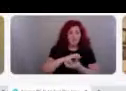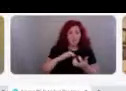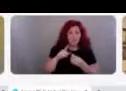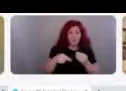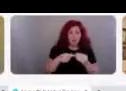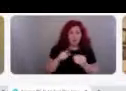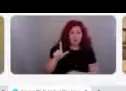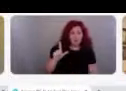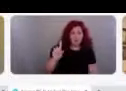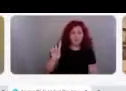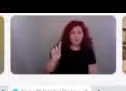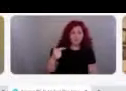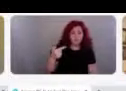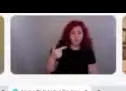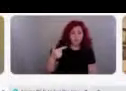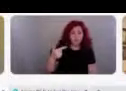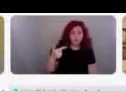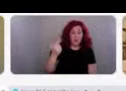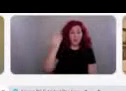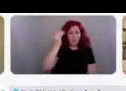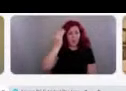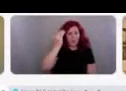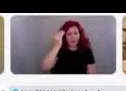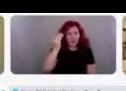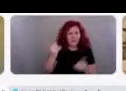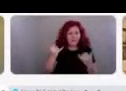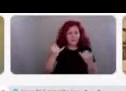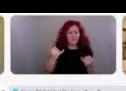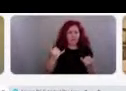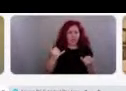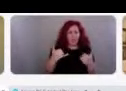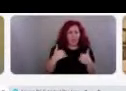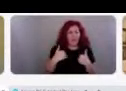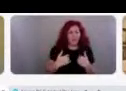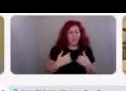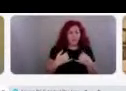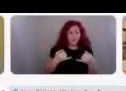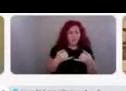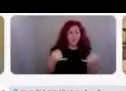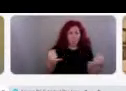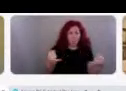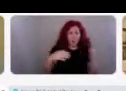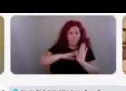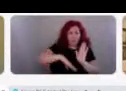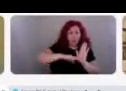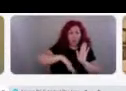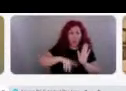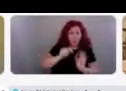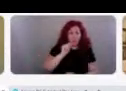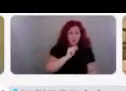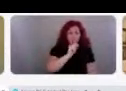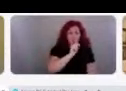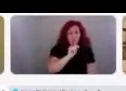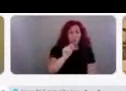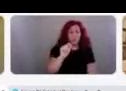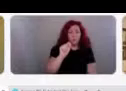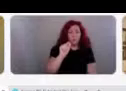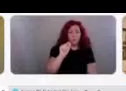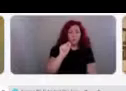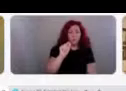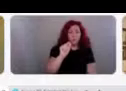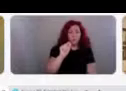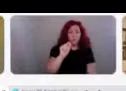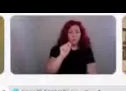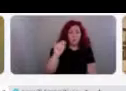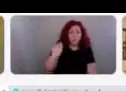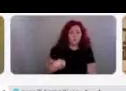ld 21 because it's now down along the border below tucson and